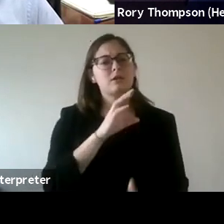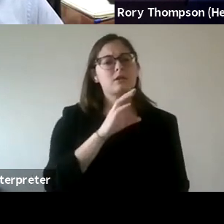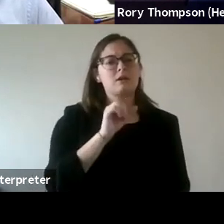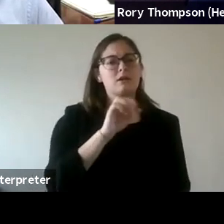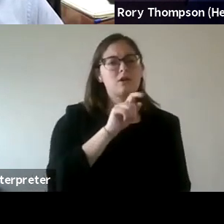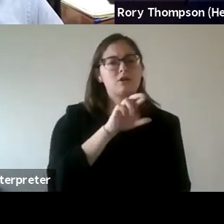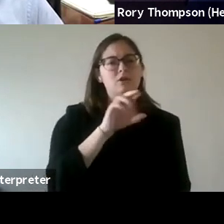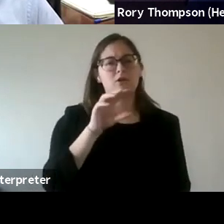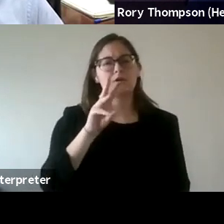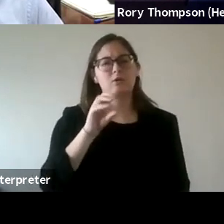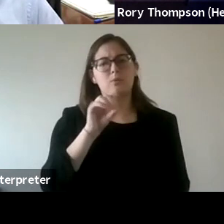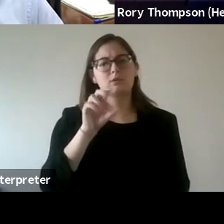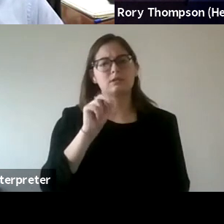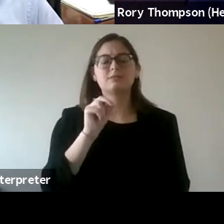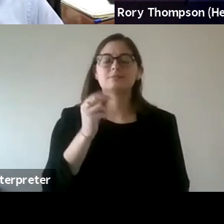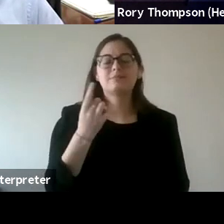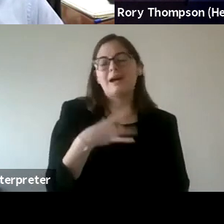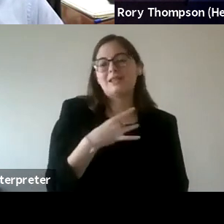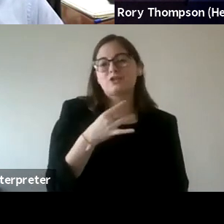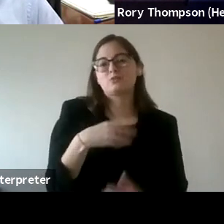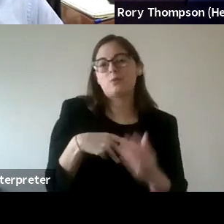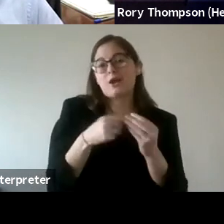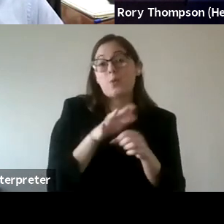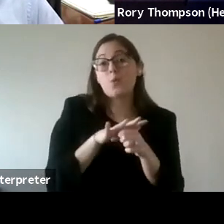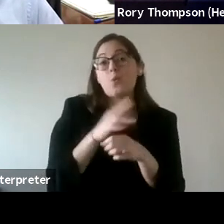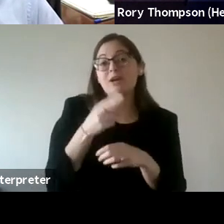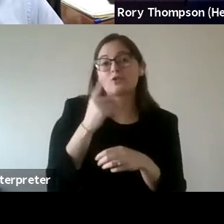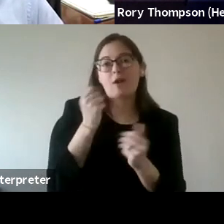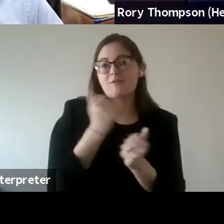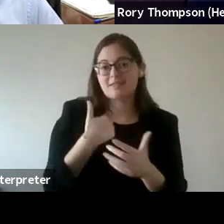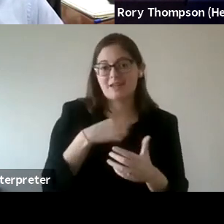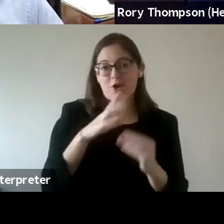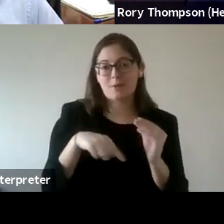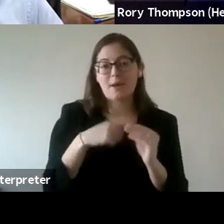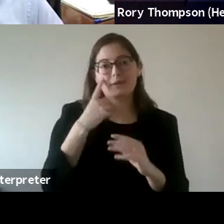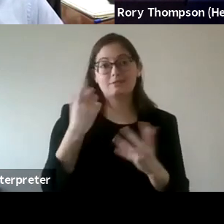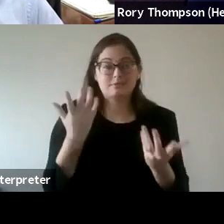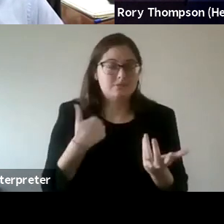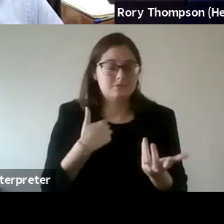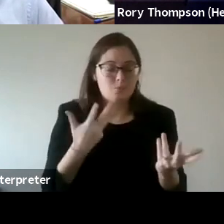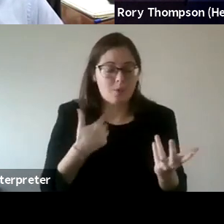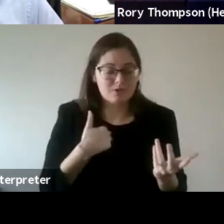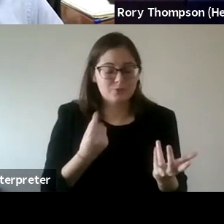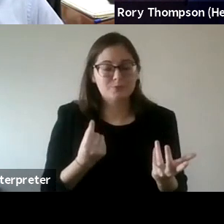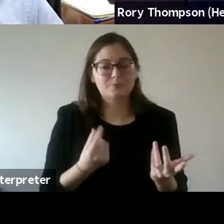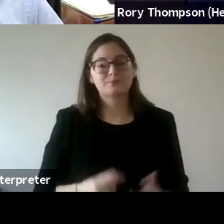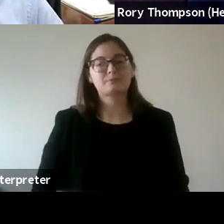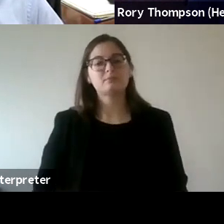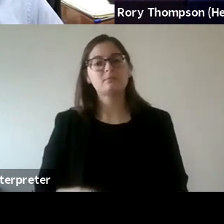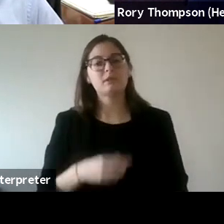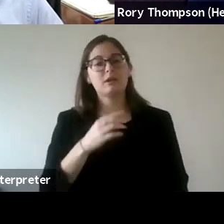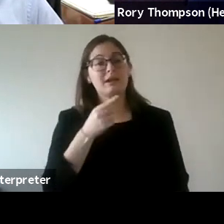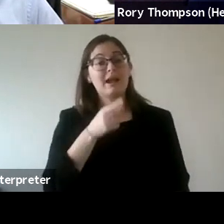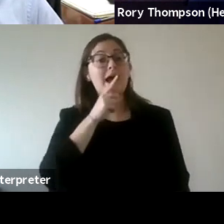to add a little bit of local history to everything that I talk about, because that's what we do. And he actually, through